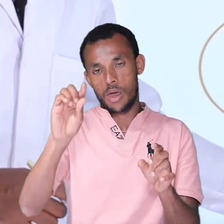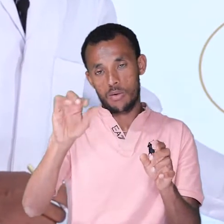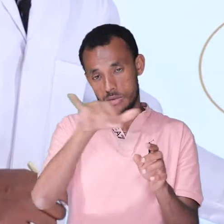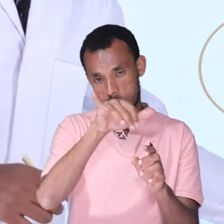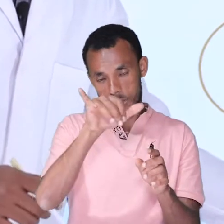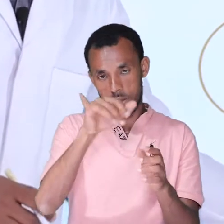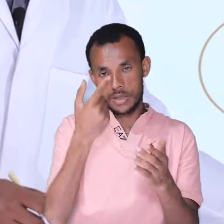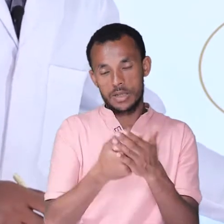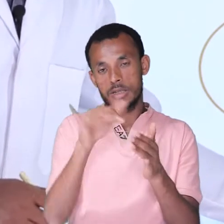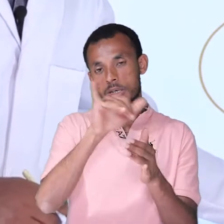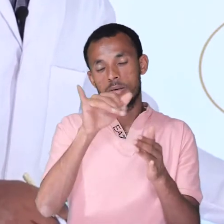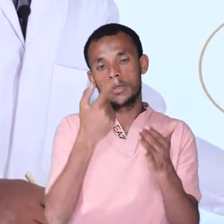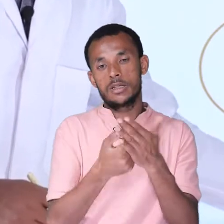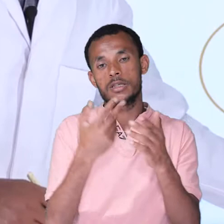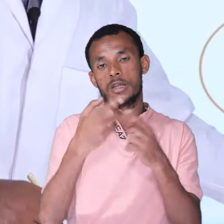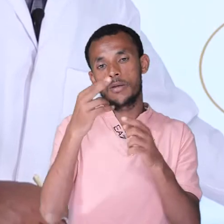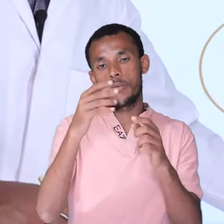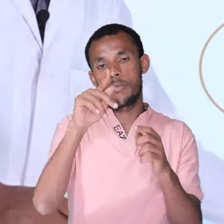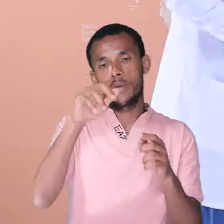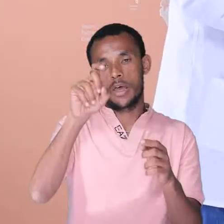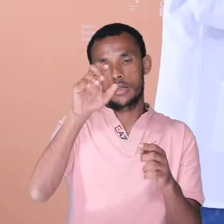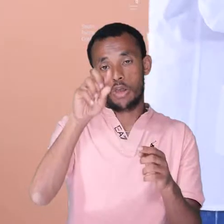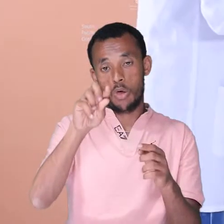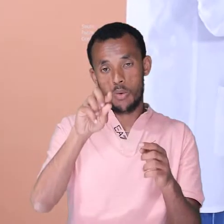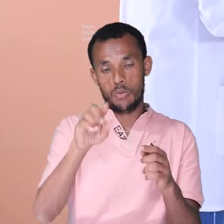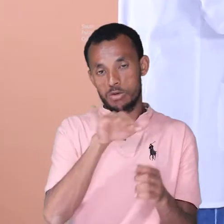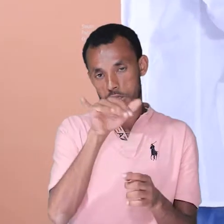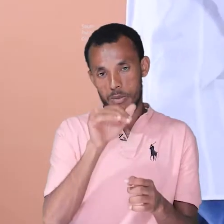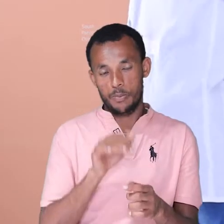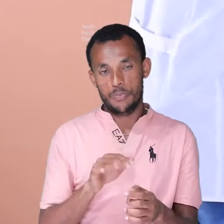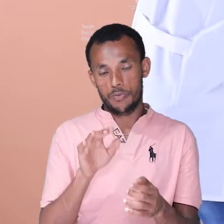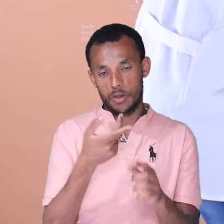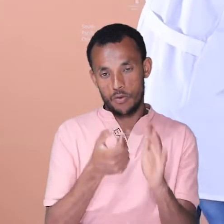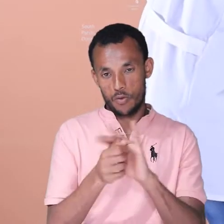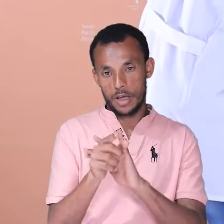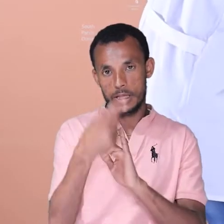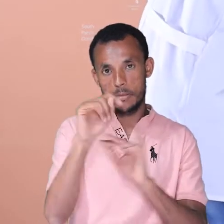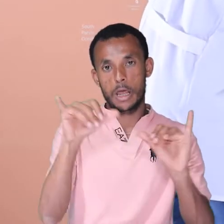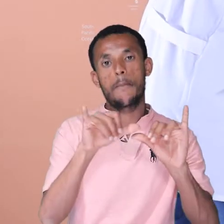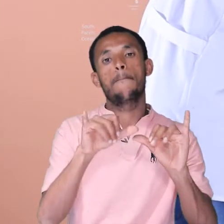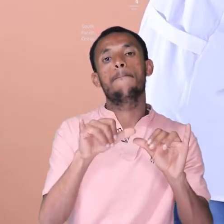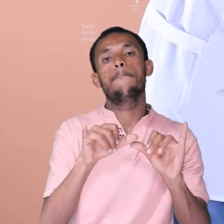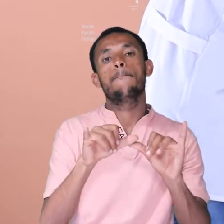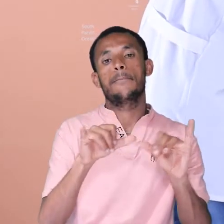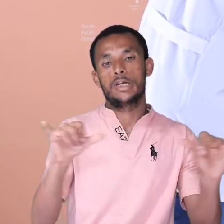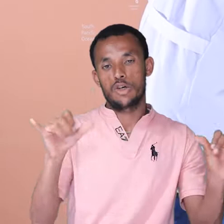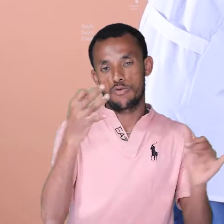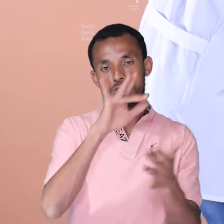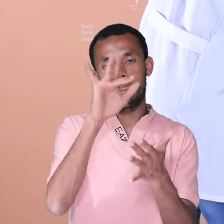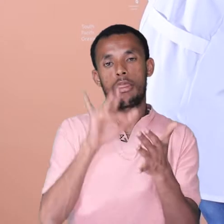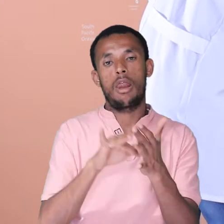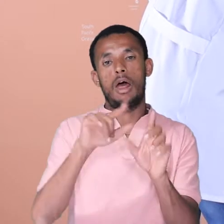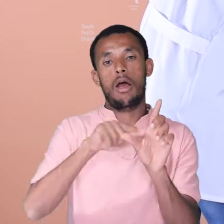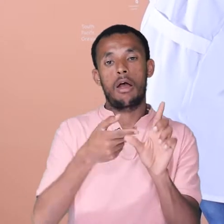of this intercepted arc PXQ. For example, the measure of the central angle is, let